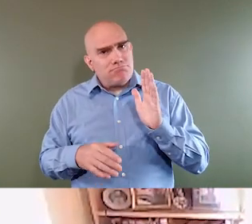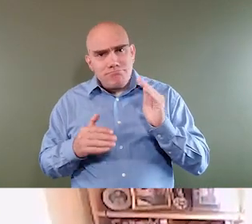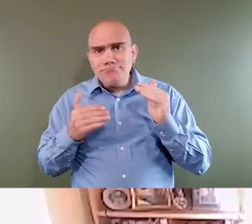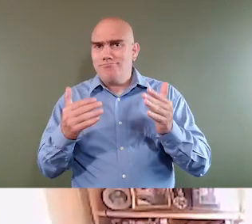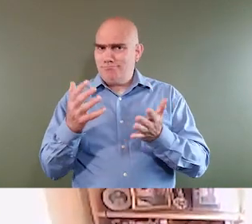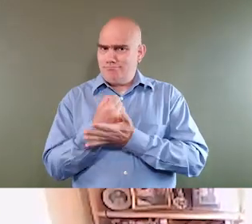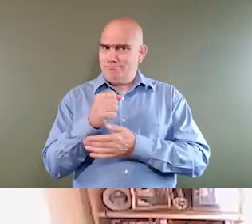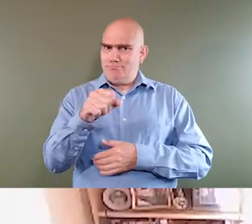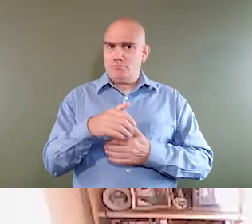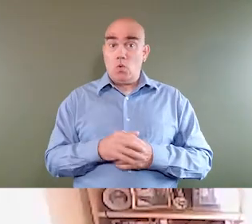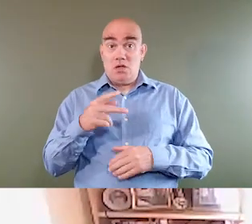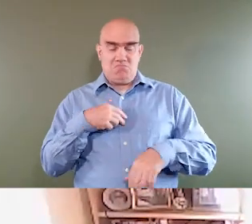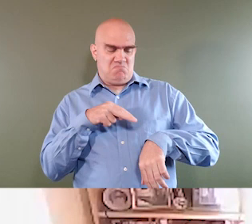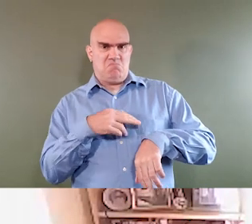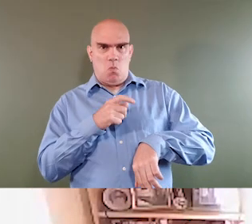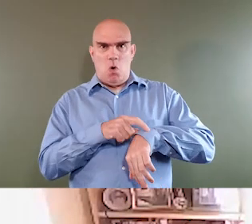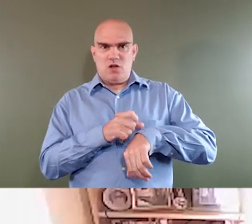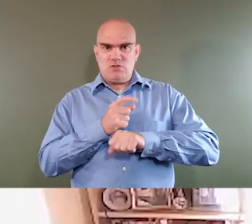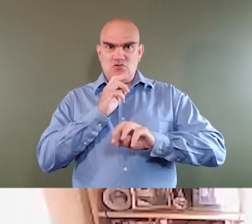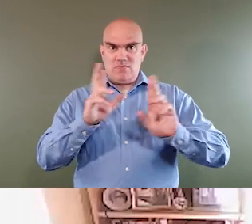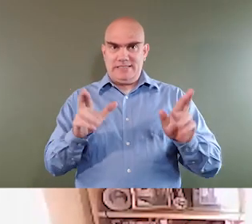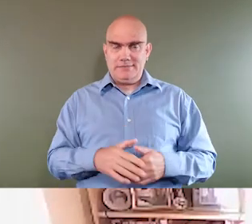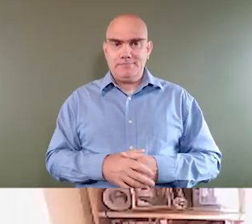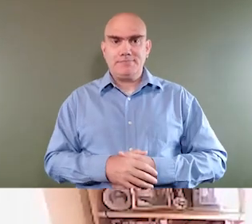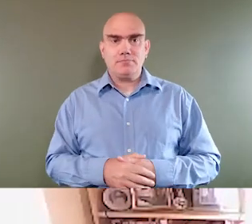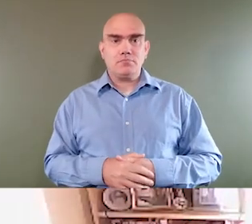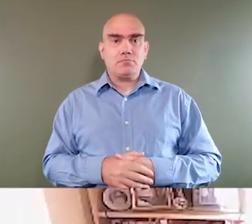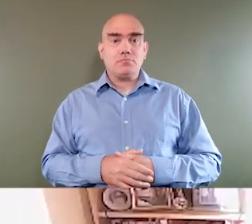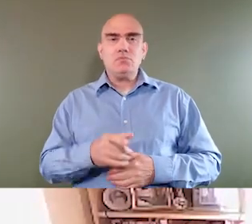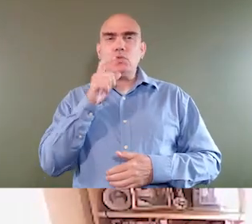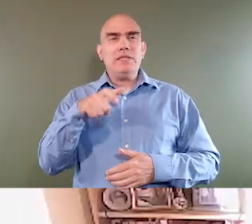Okay. Make sure I've got my watch ready. So you don't need weights for the